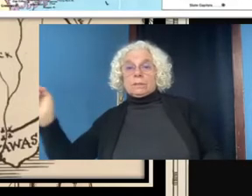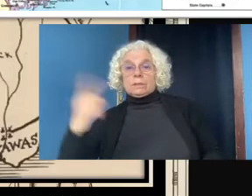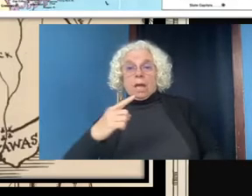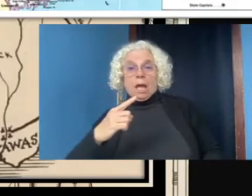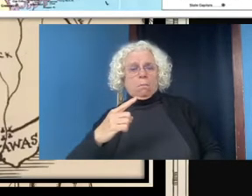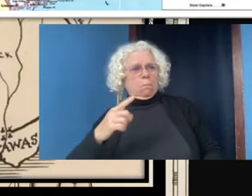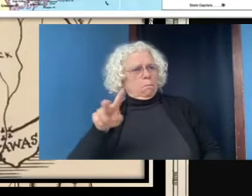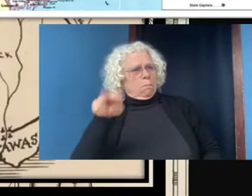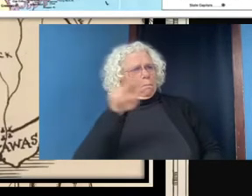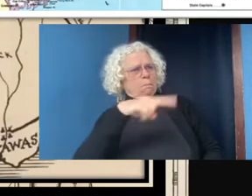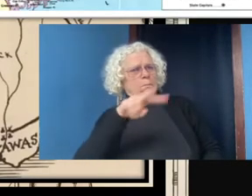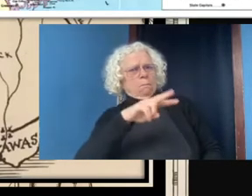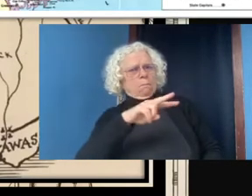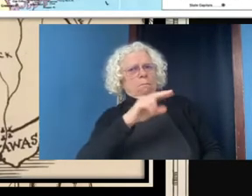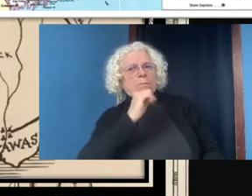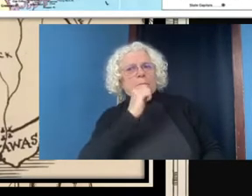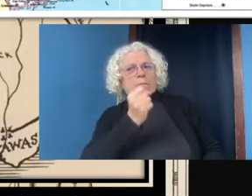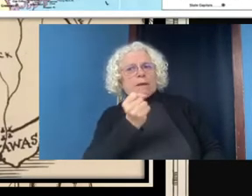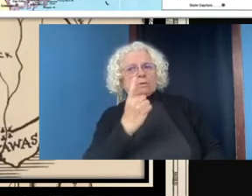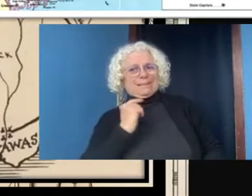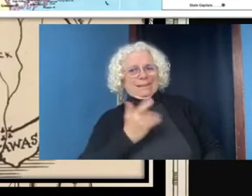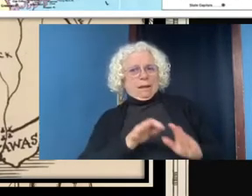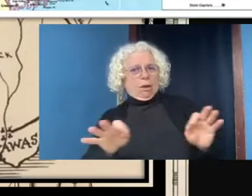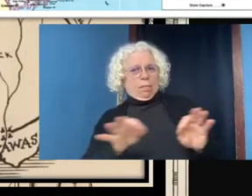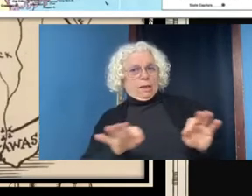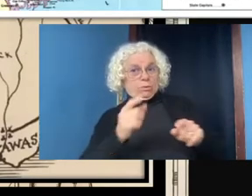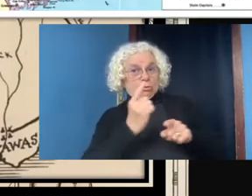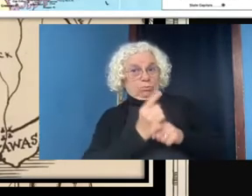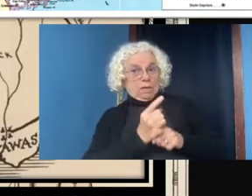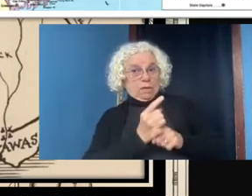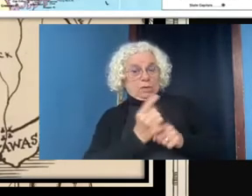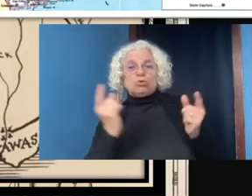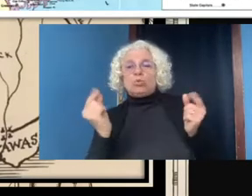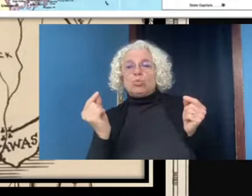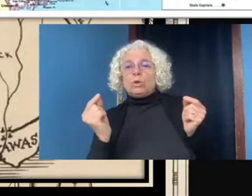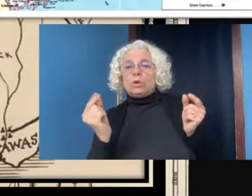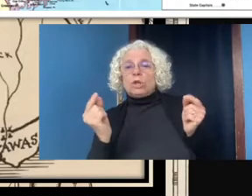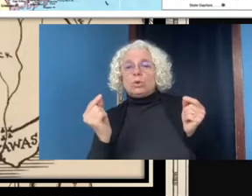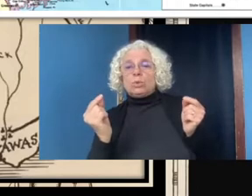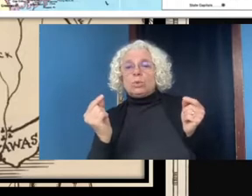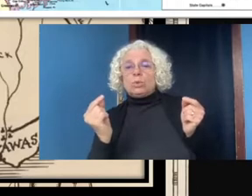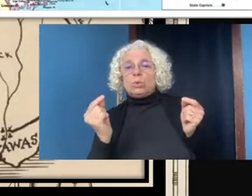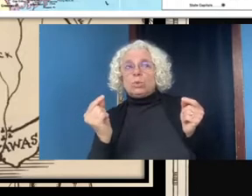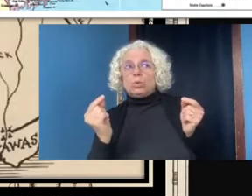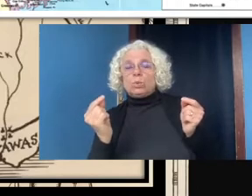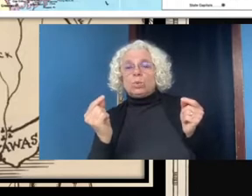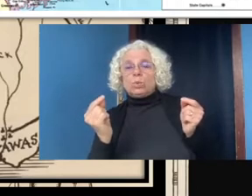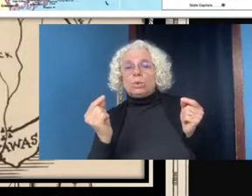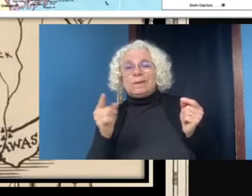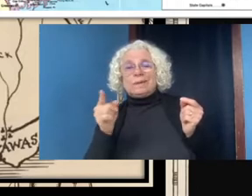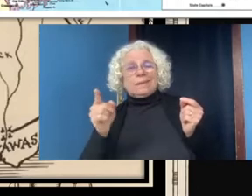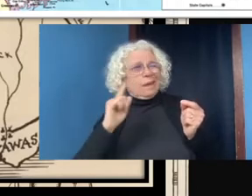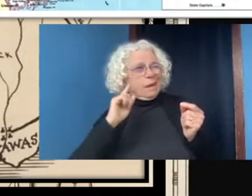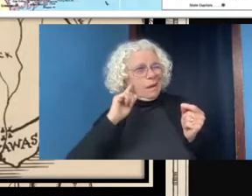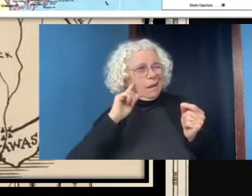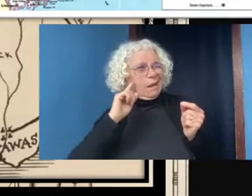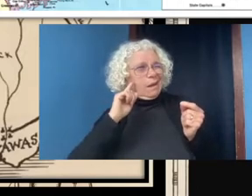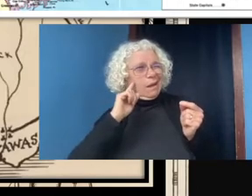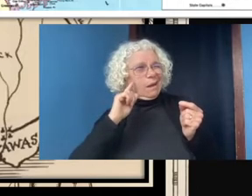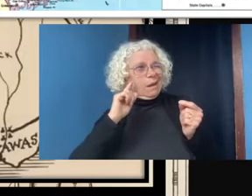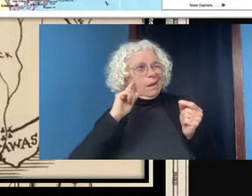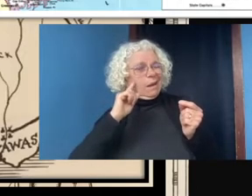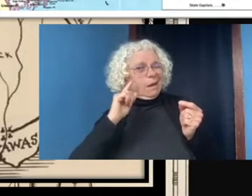didn't speak our language. So they took the closest phonetic sound